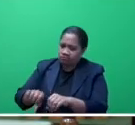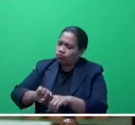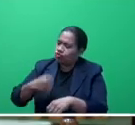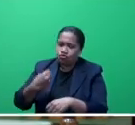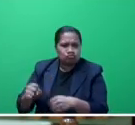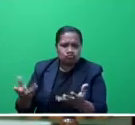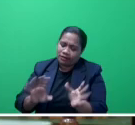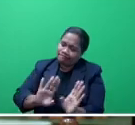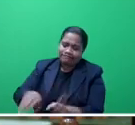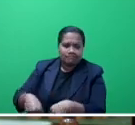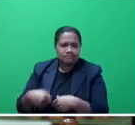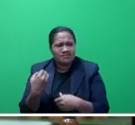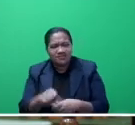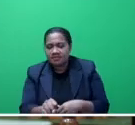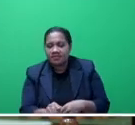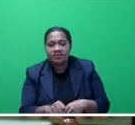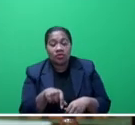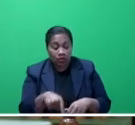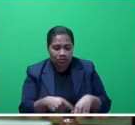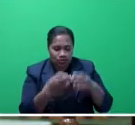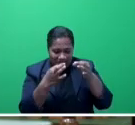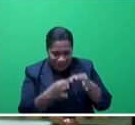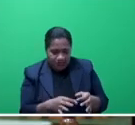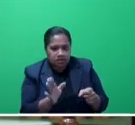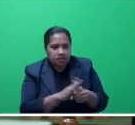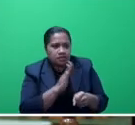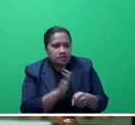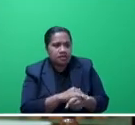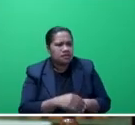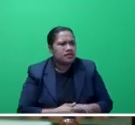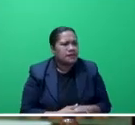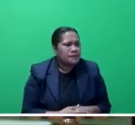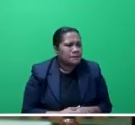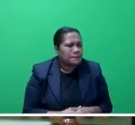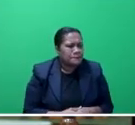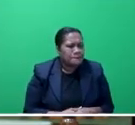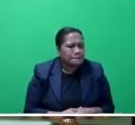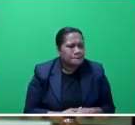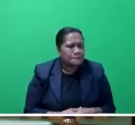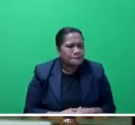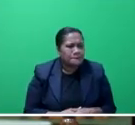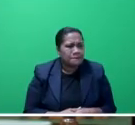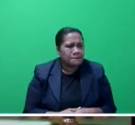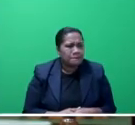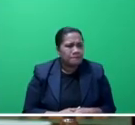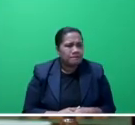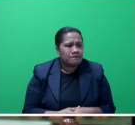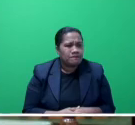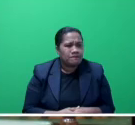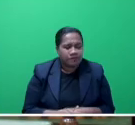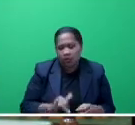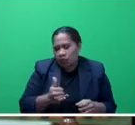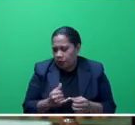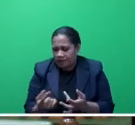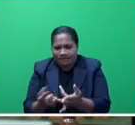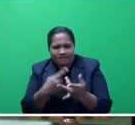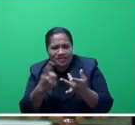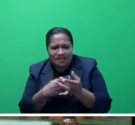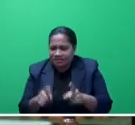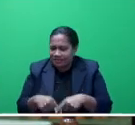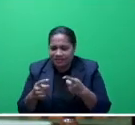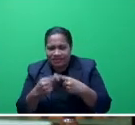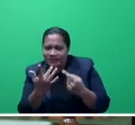sophisticated decision-making, not the crass populism and haphazard, even whimsical approach. Instead,